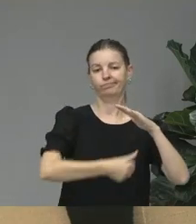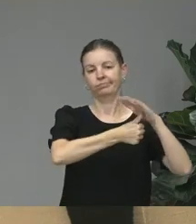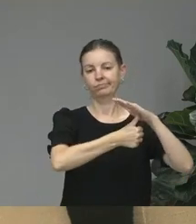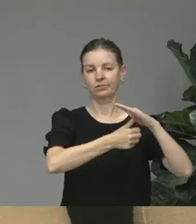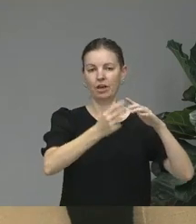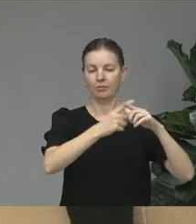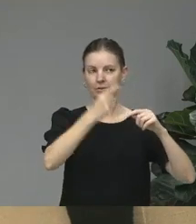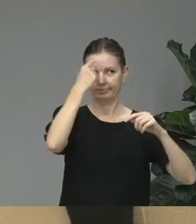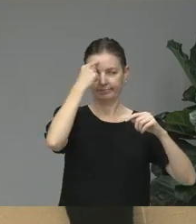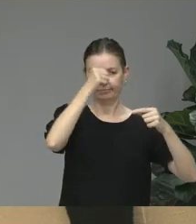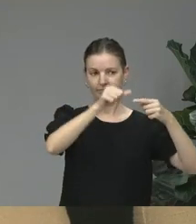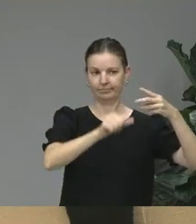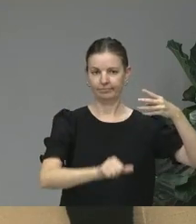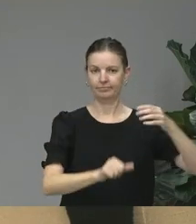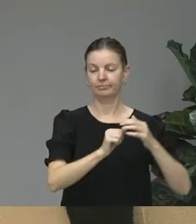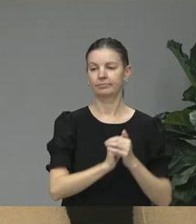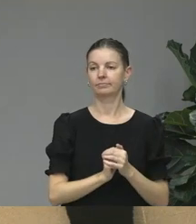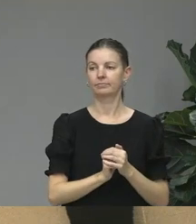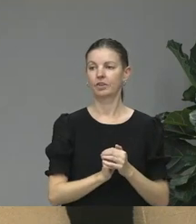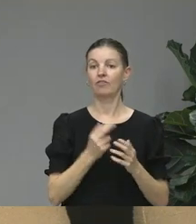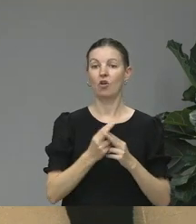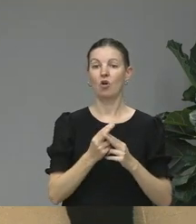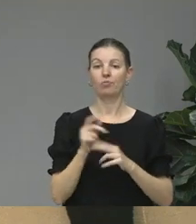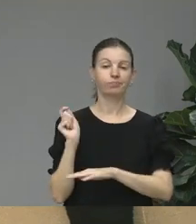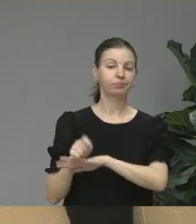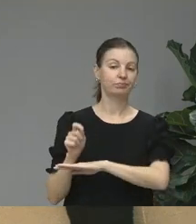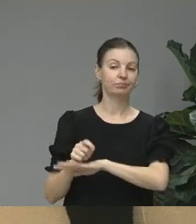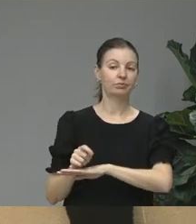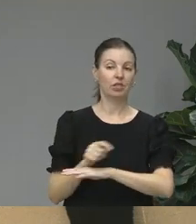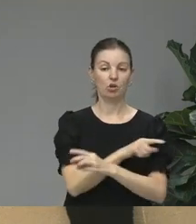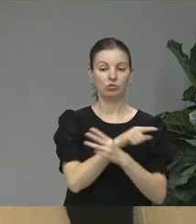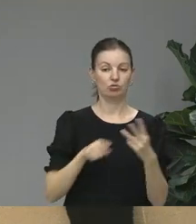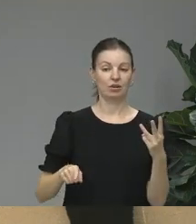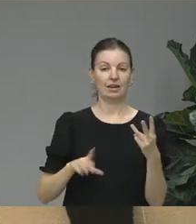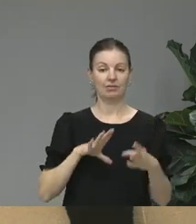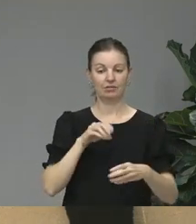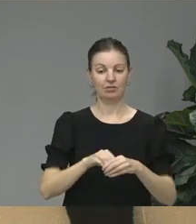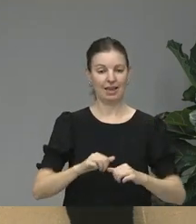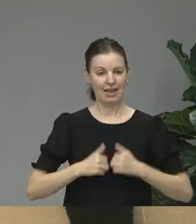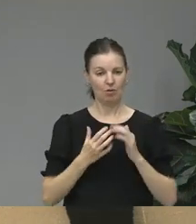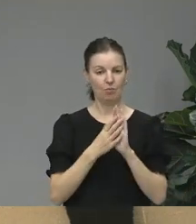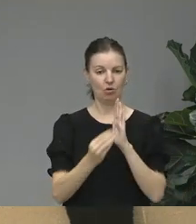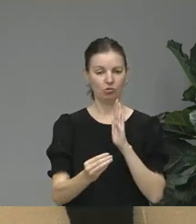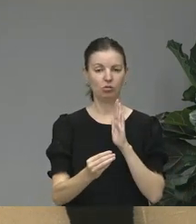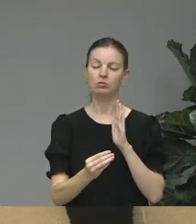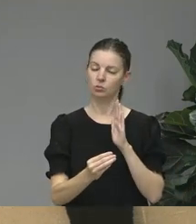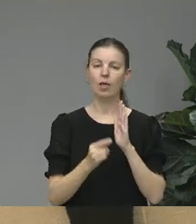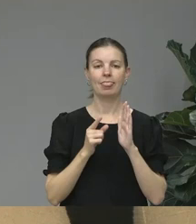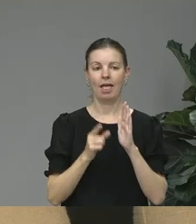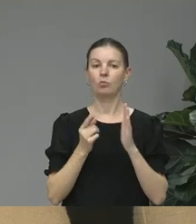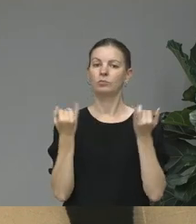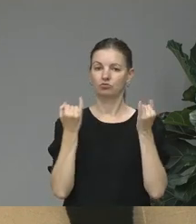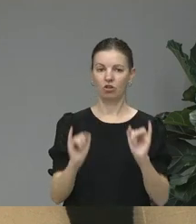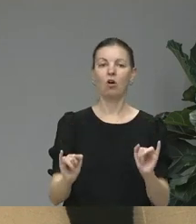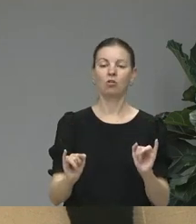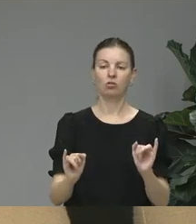us to ignore putting those rights into our model, proposed model, would be a failing on behalf of the National